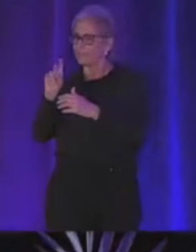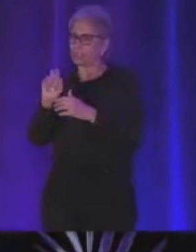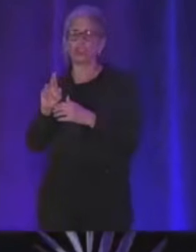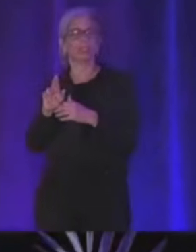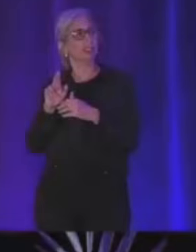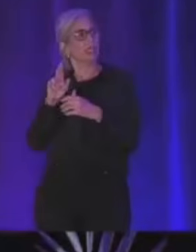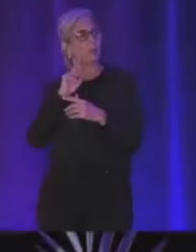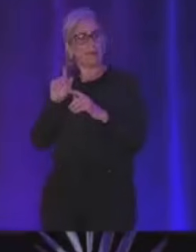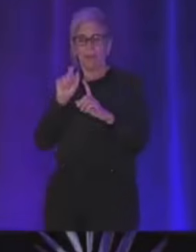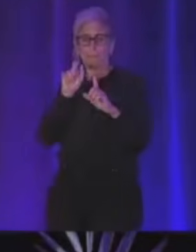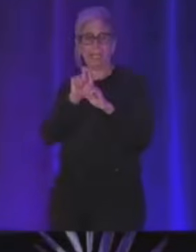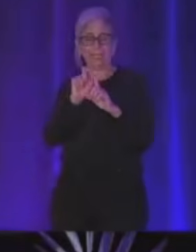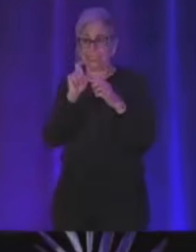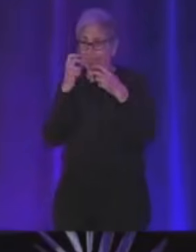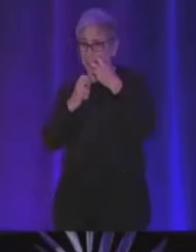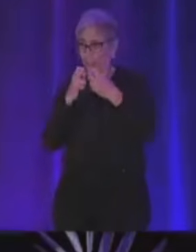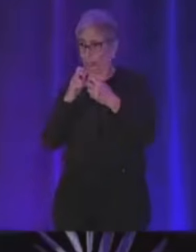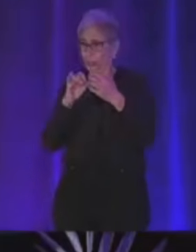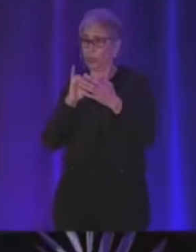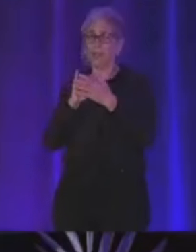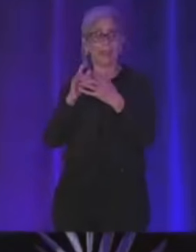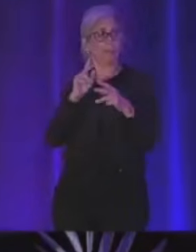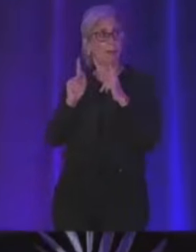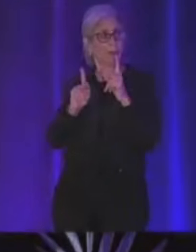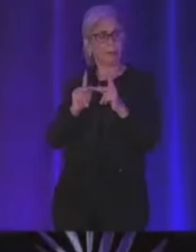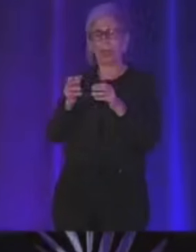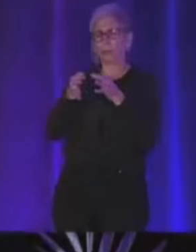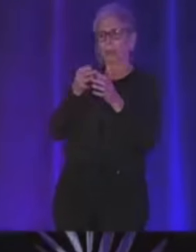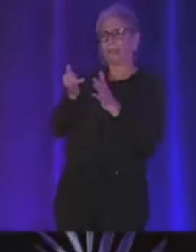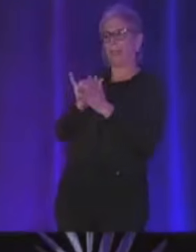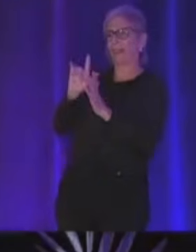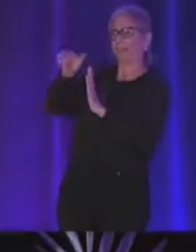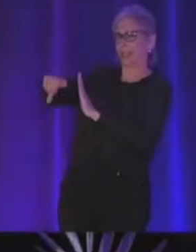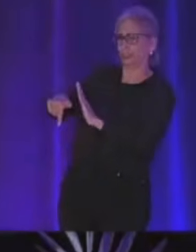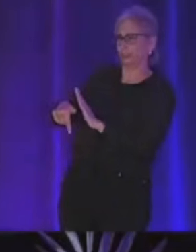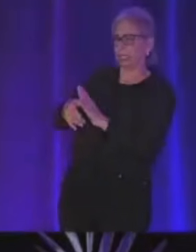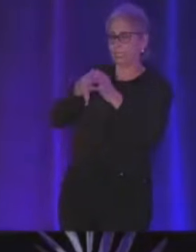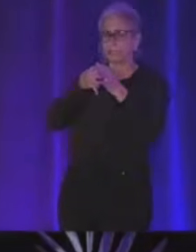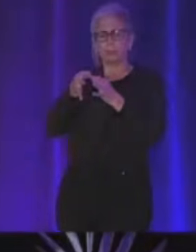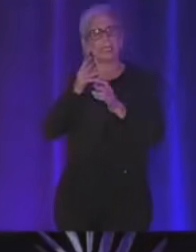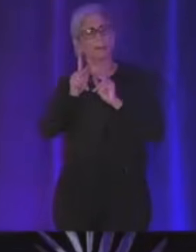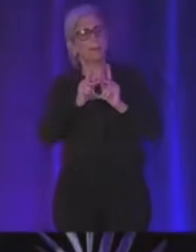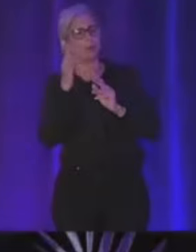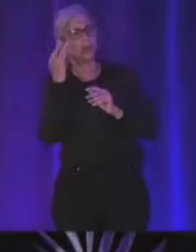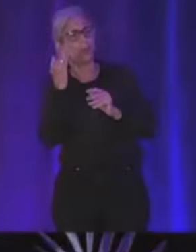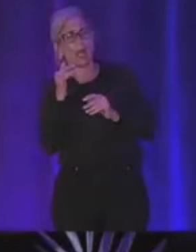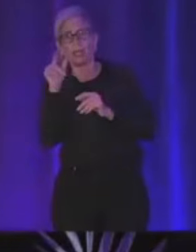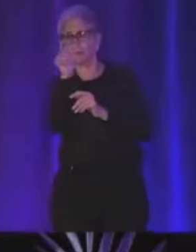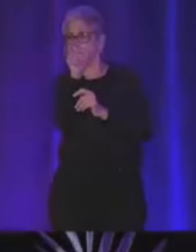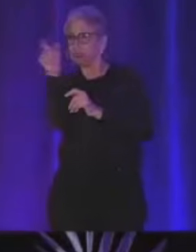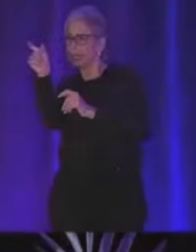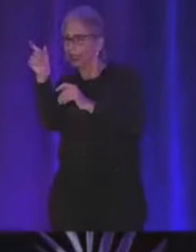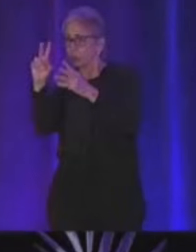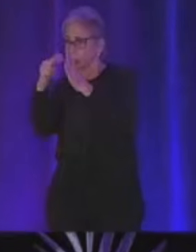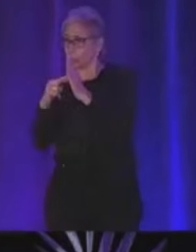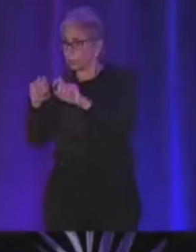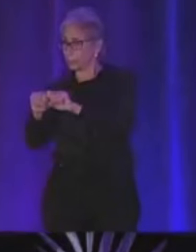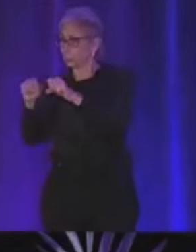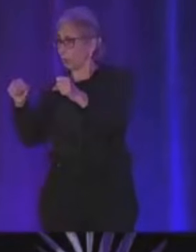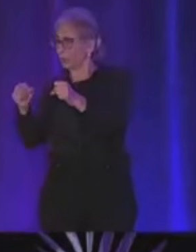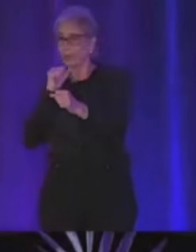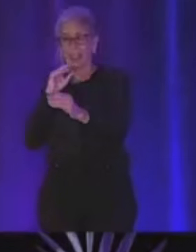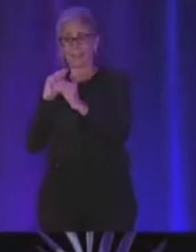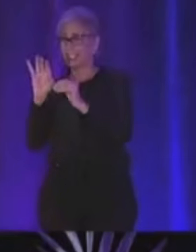a pinned issue on the TypeScript ESLint repo. I'll explain what that is later. Explaining to people why our indent rule is broken and we're not going to fix